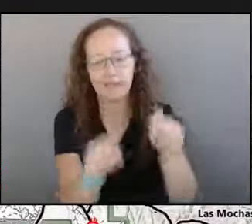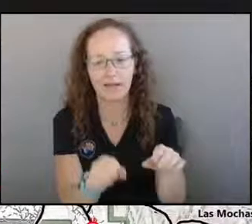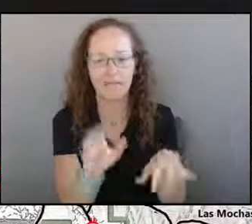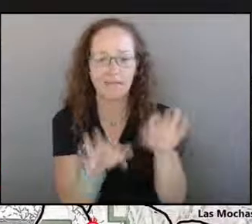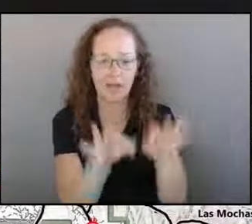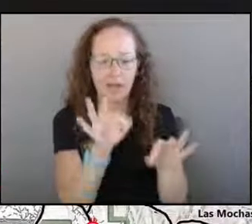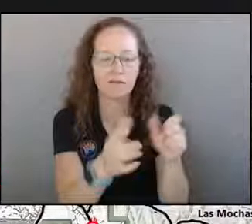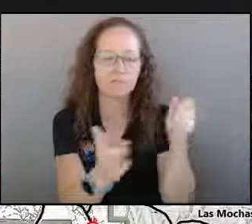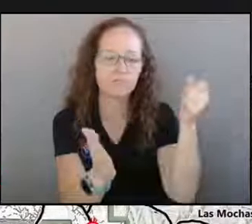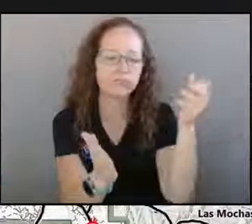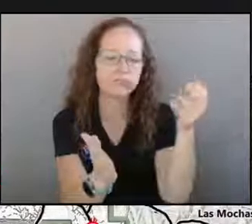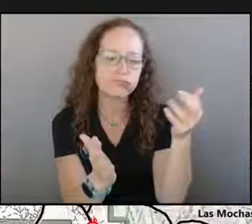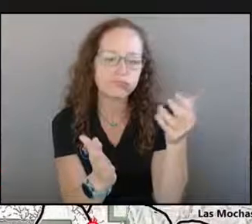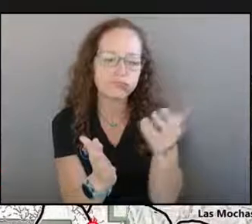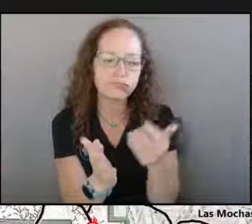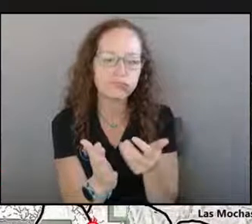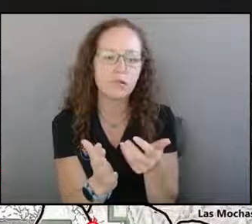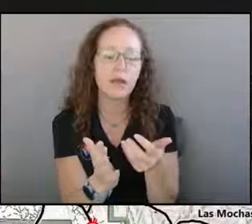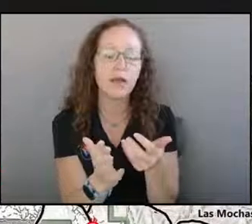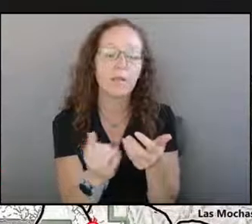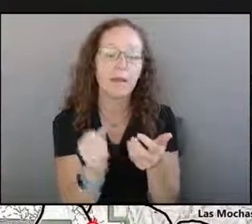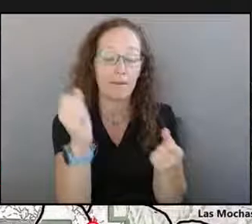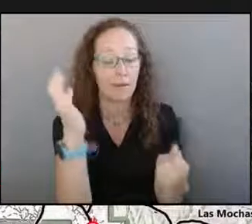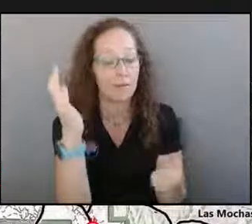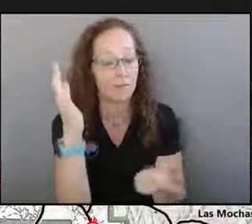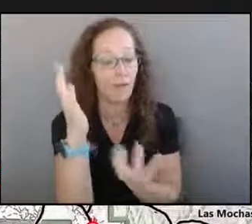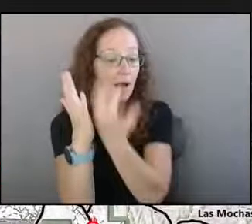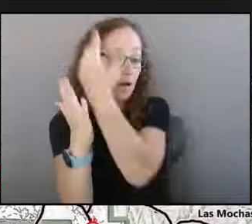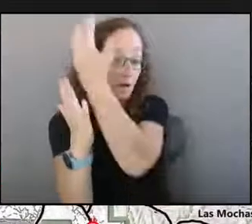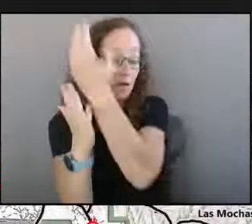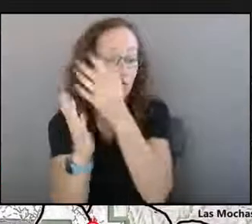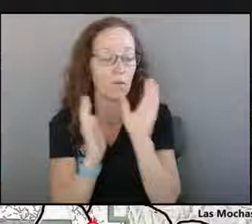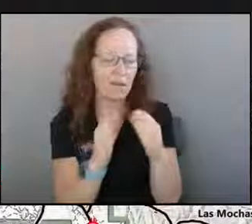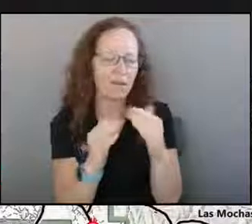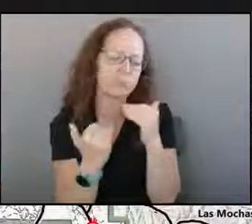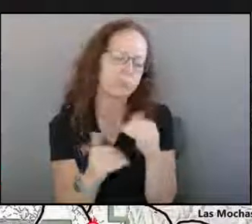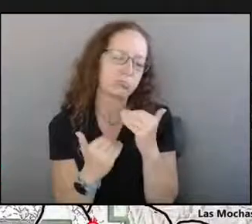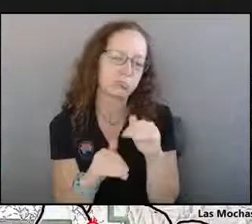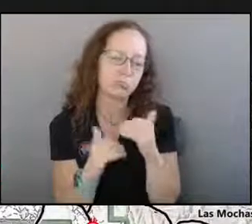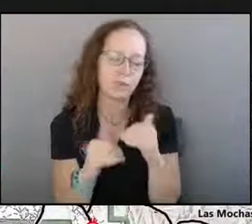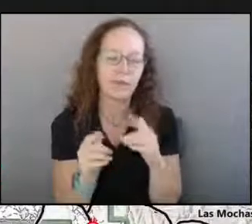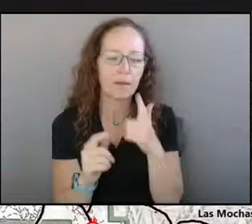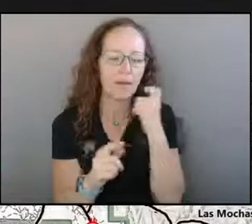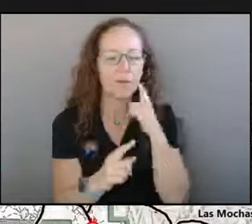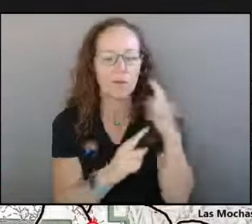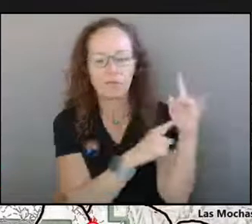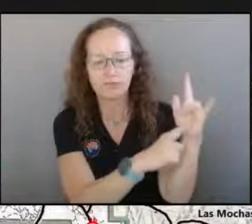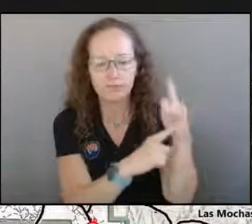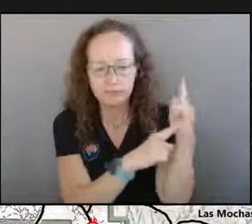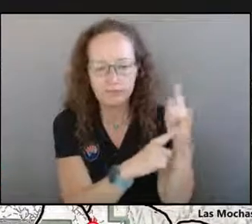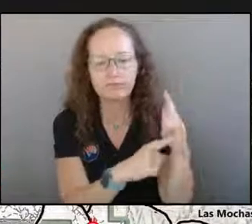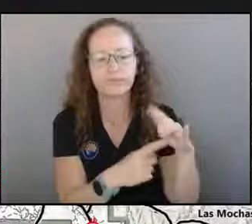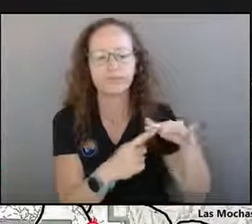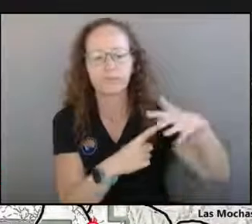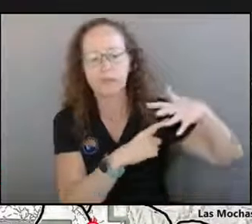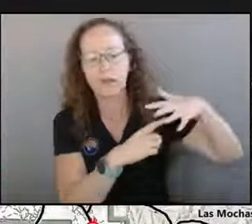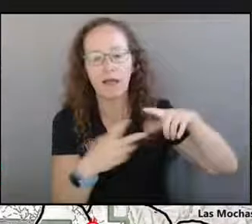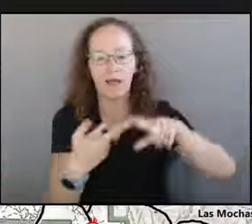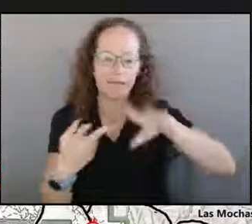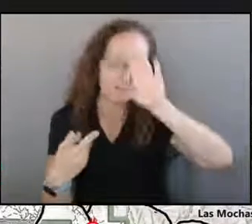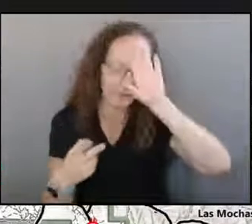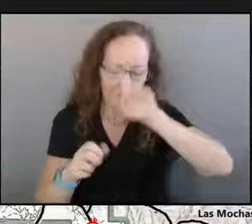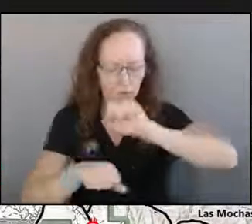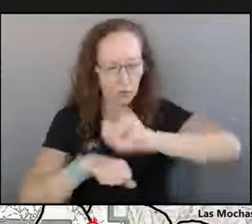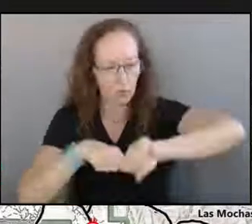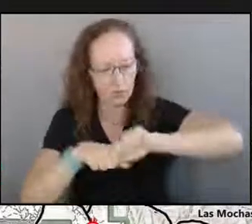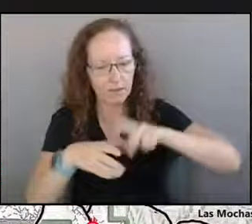some upslope runs here and there, but that's going to be limited, especially with the crews and aircraft working in there. And then as we come all the